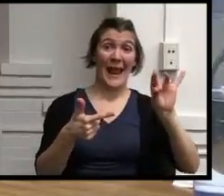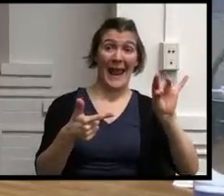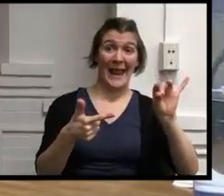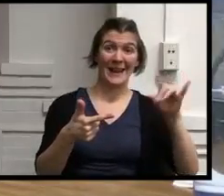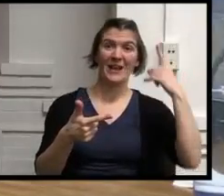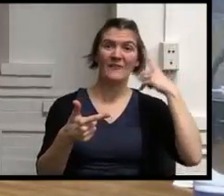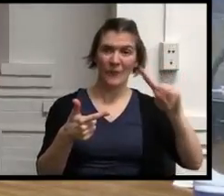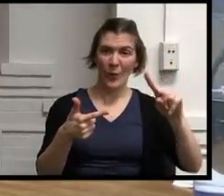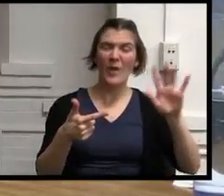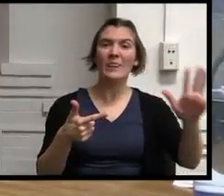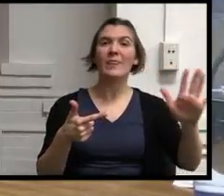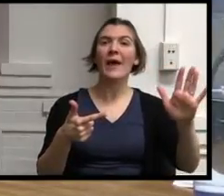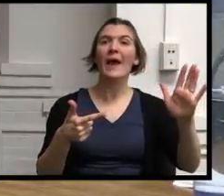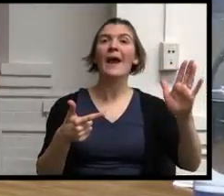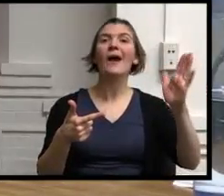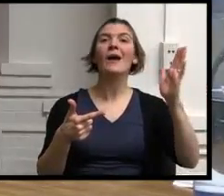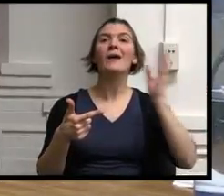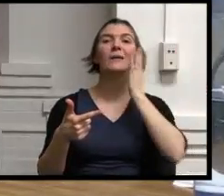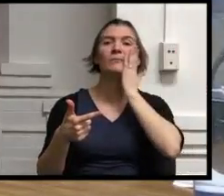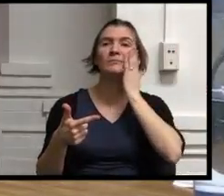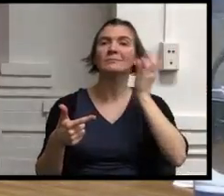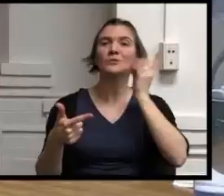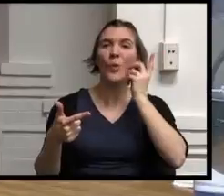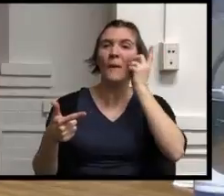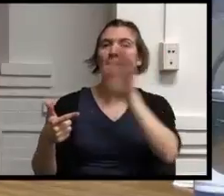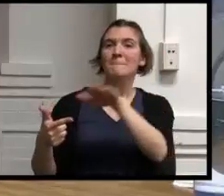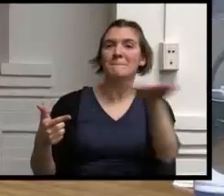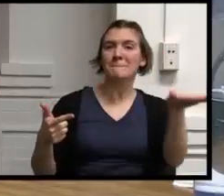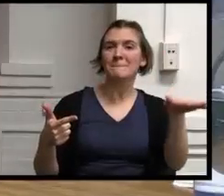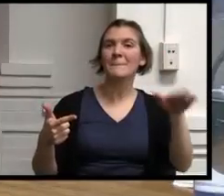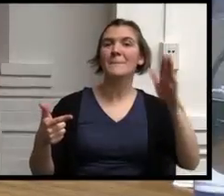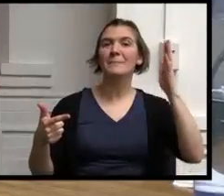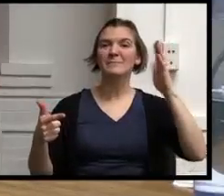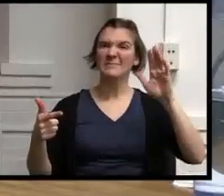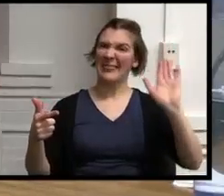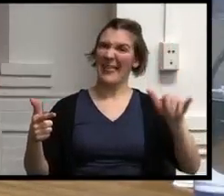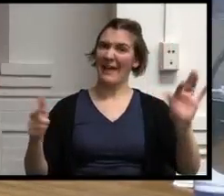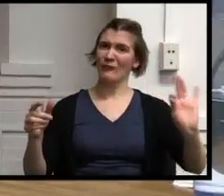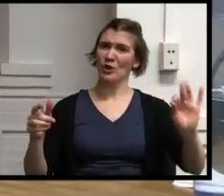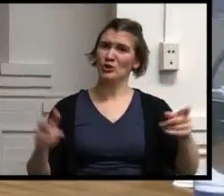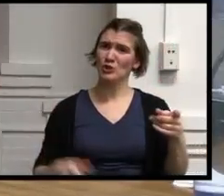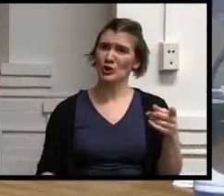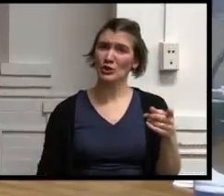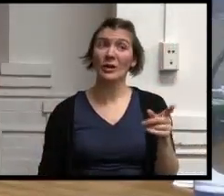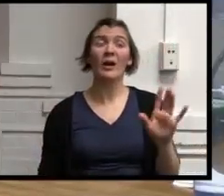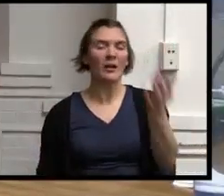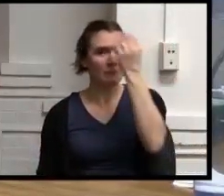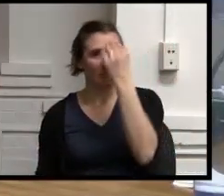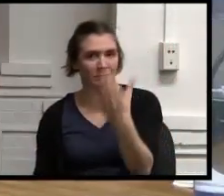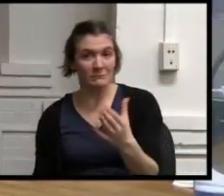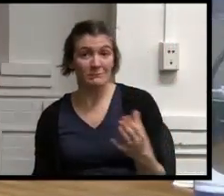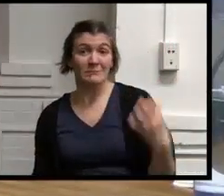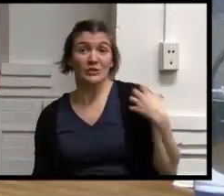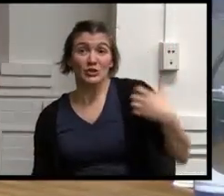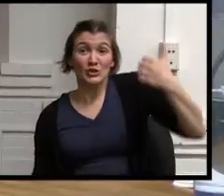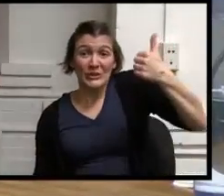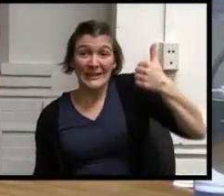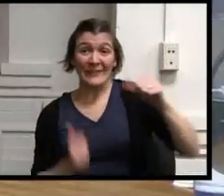$13,791.80 for the residential area furnishings. I want to make the point there that I think the chief and the assistant chief were